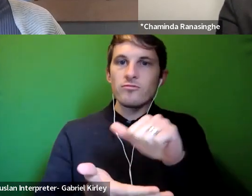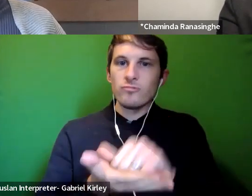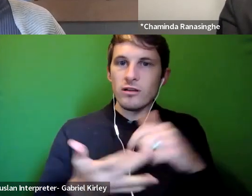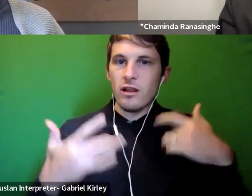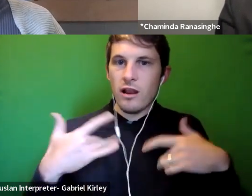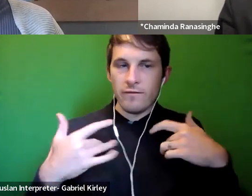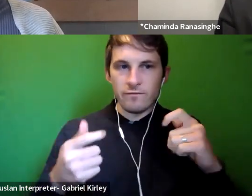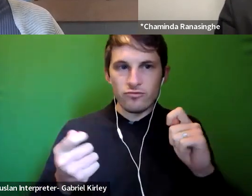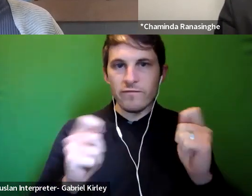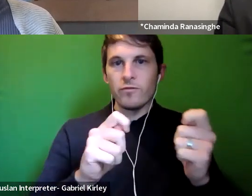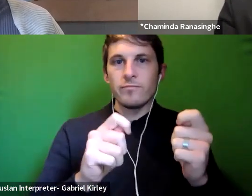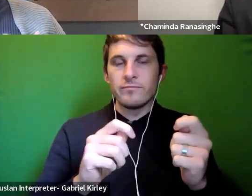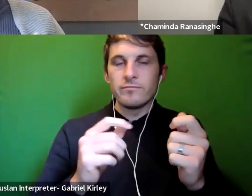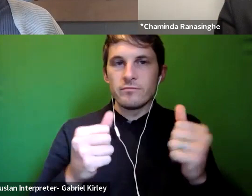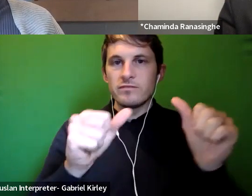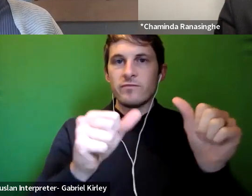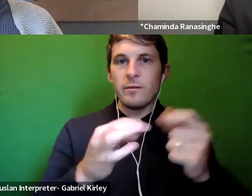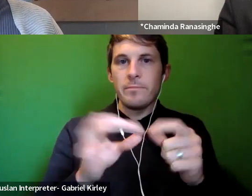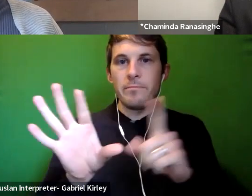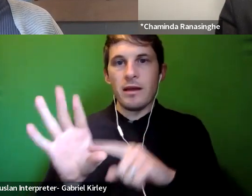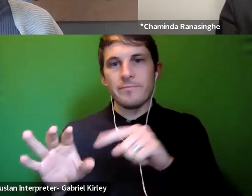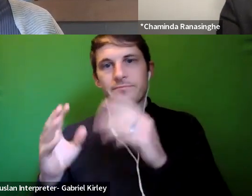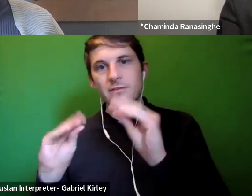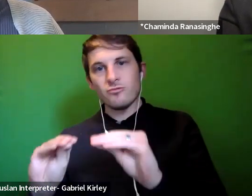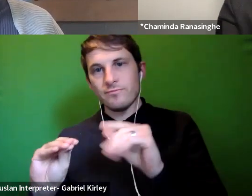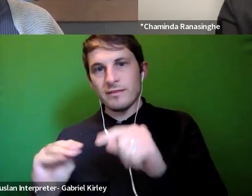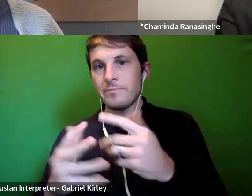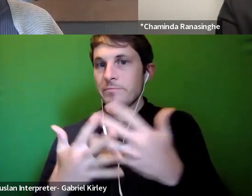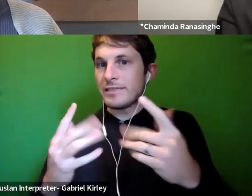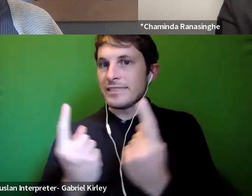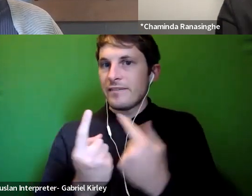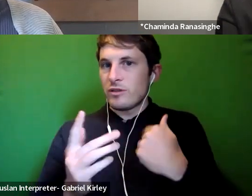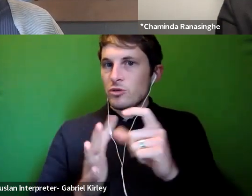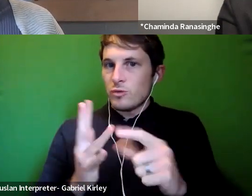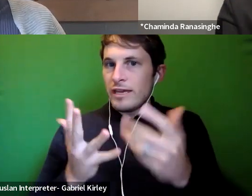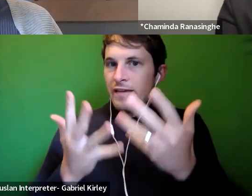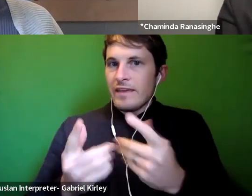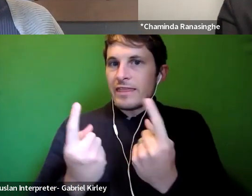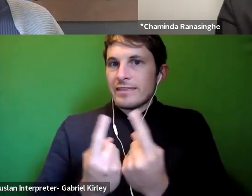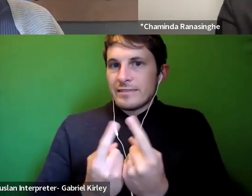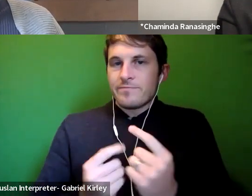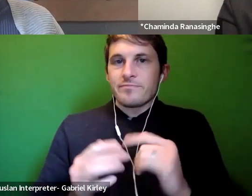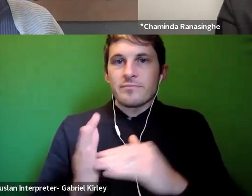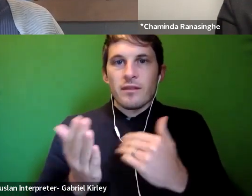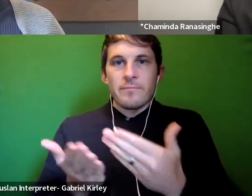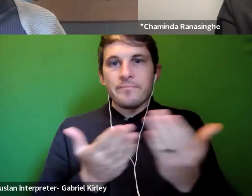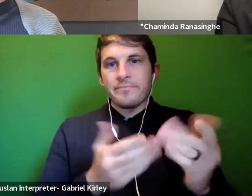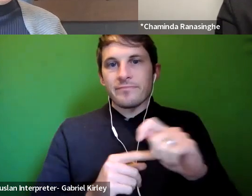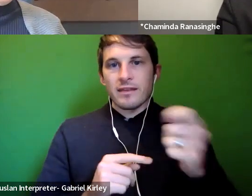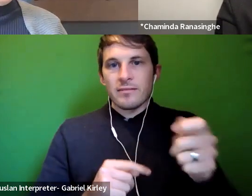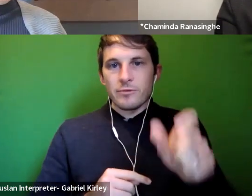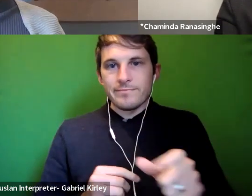and realized through education. This is big stuff we're doing, heady things we're talking about. So I'll pass on to the next person.